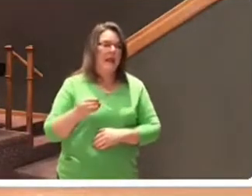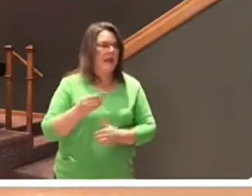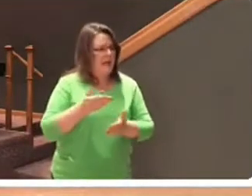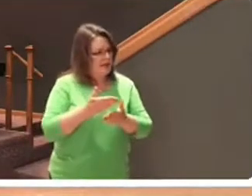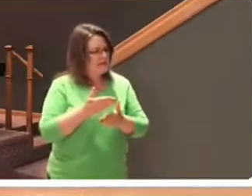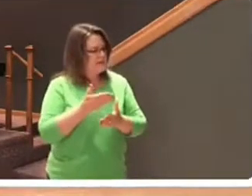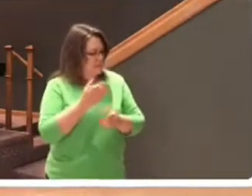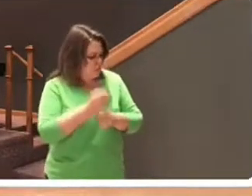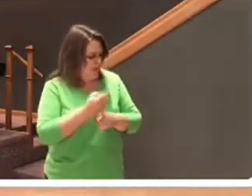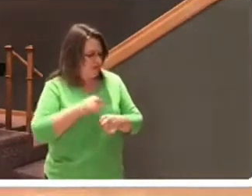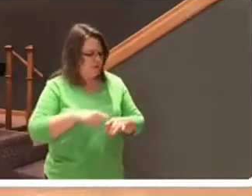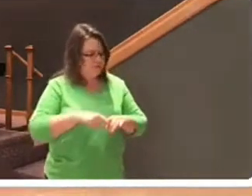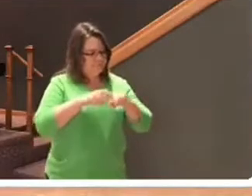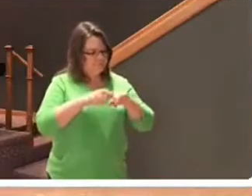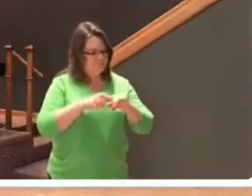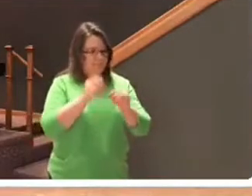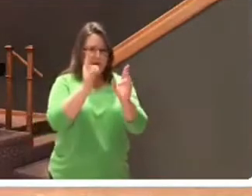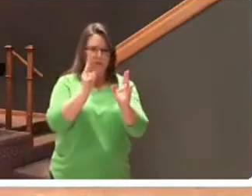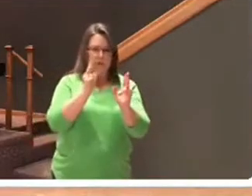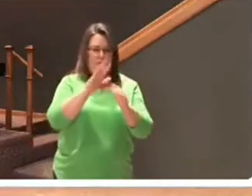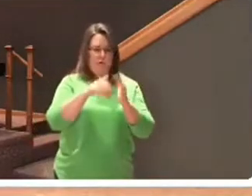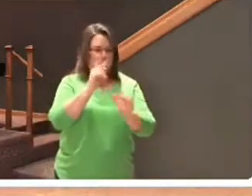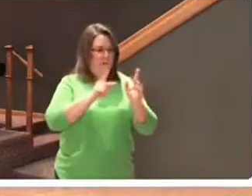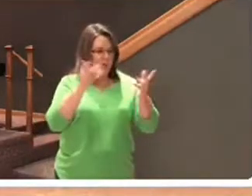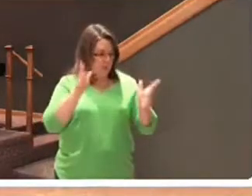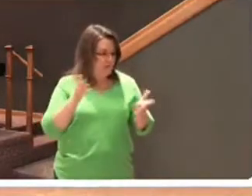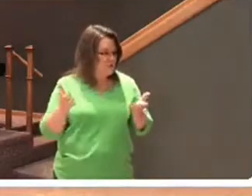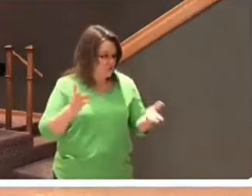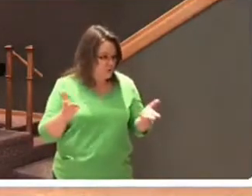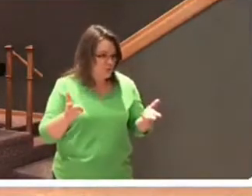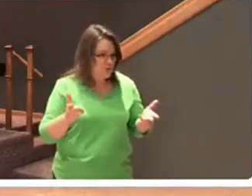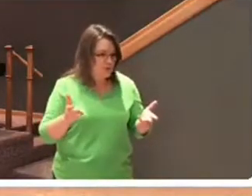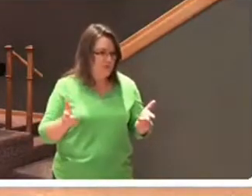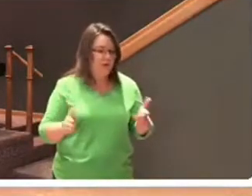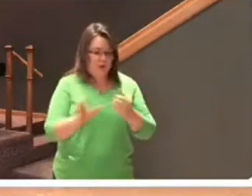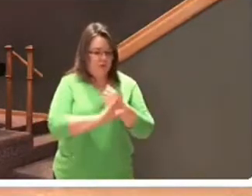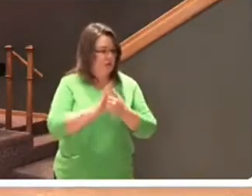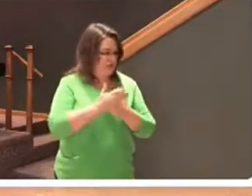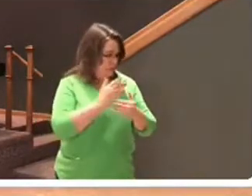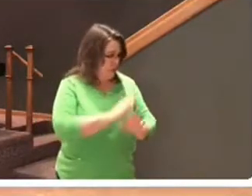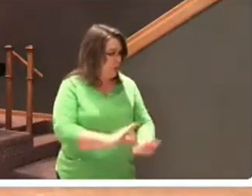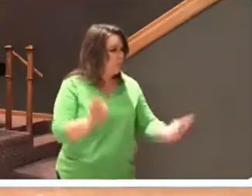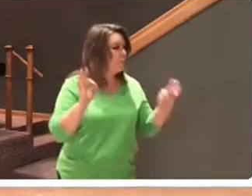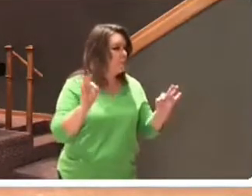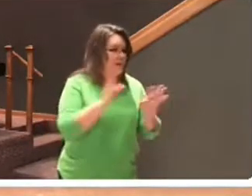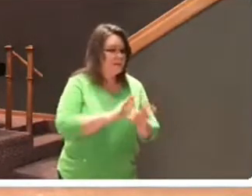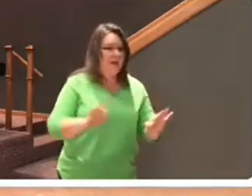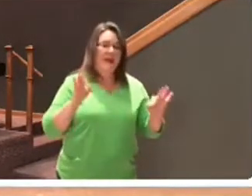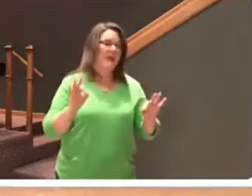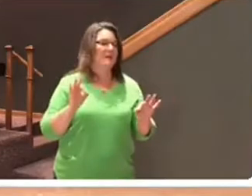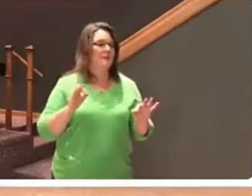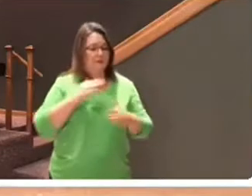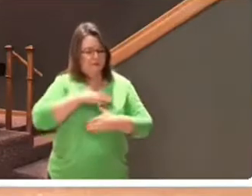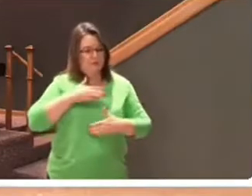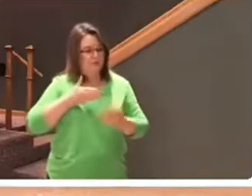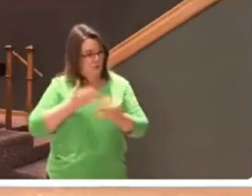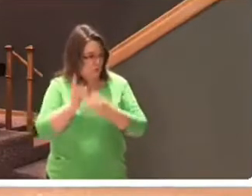we pause and we just honor all those who served to preserve our freedoms and the freedoms enjoyed around the